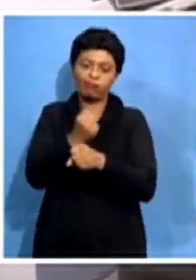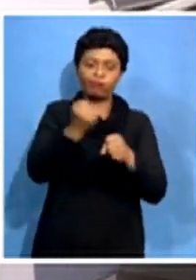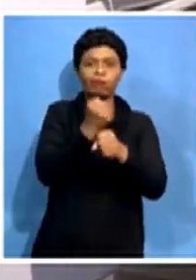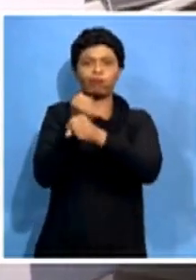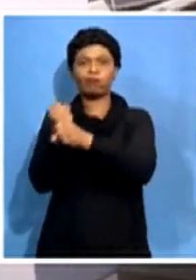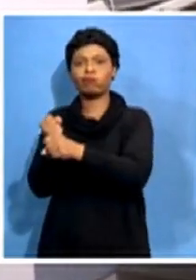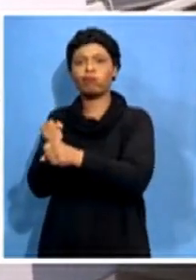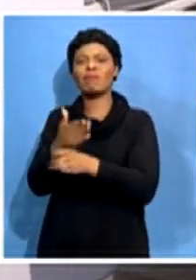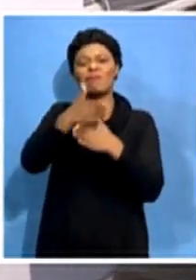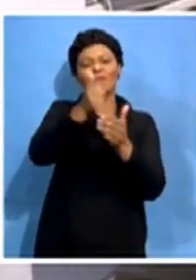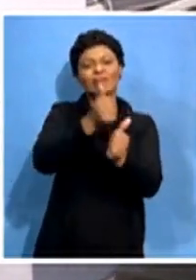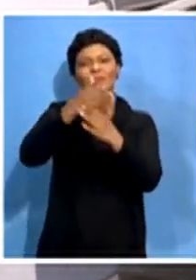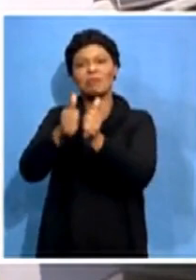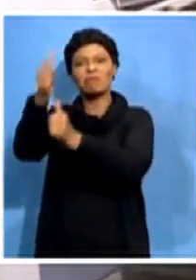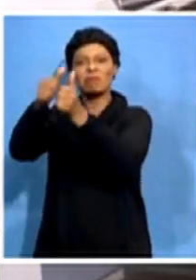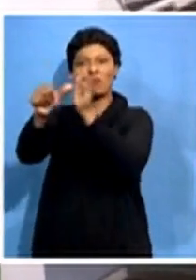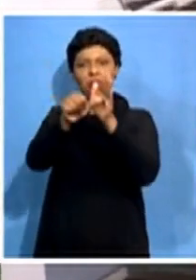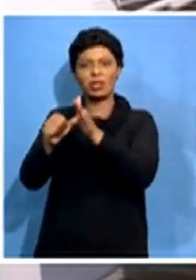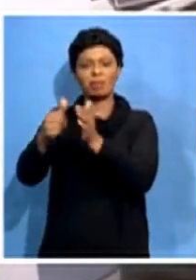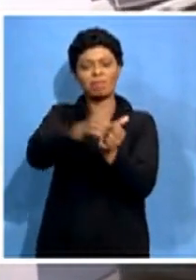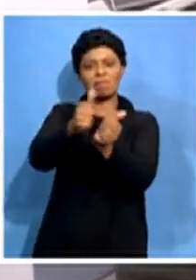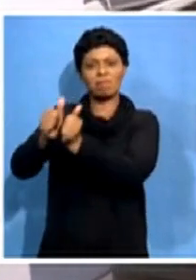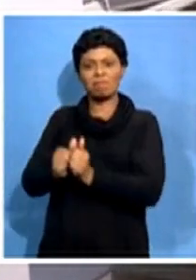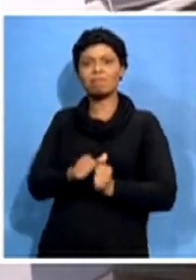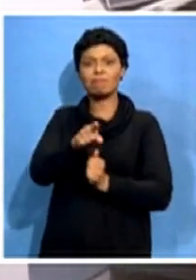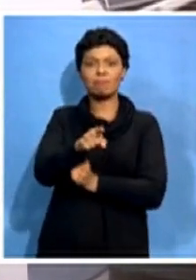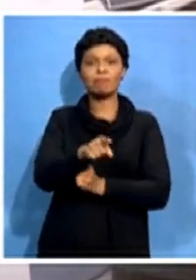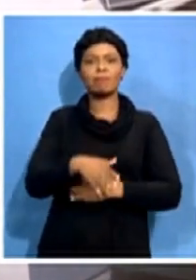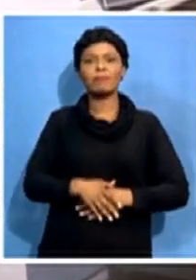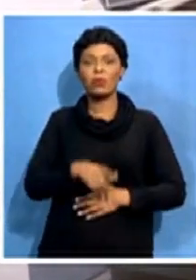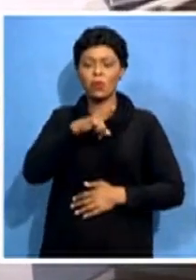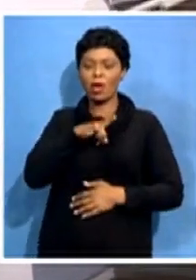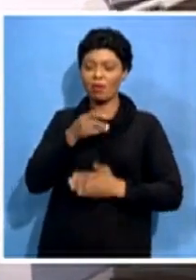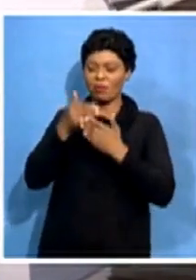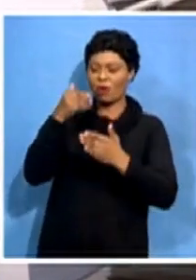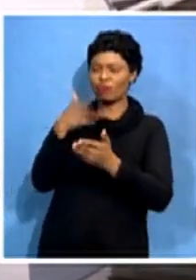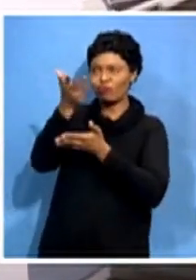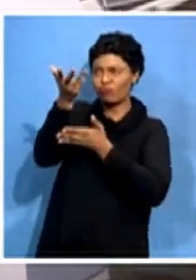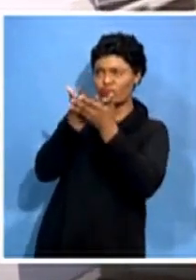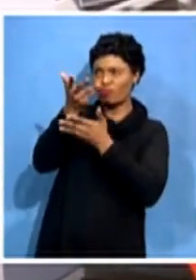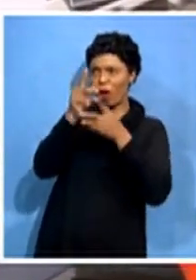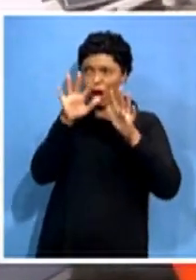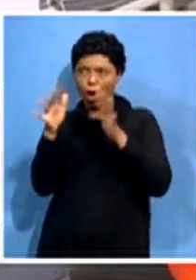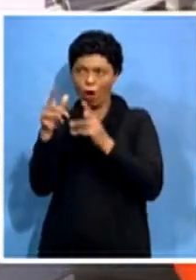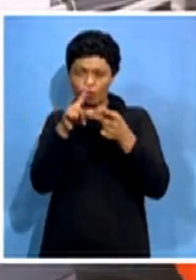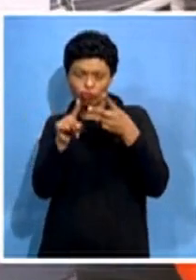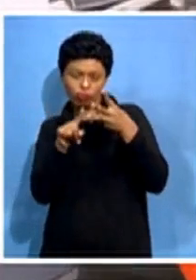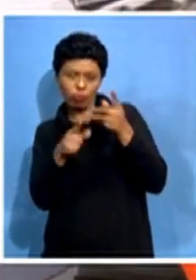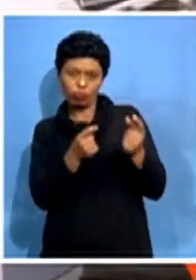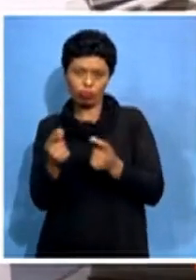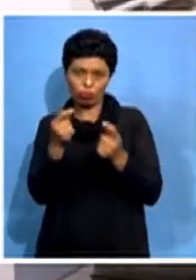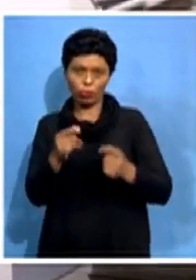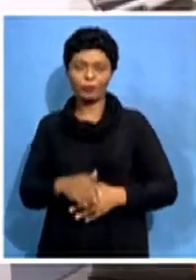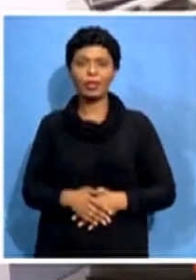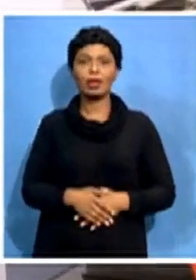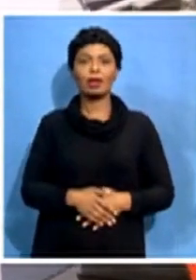with whom we have met recently to discuss these issues. I think the regulatory environment, primarily from a city approvals point of view,